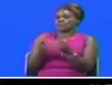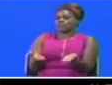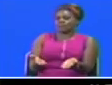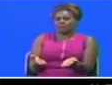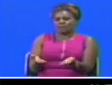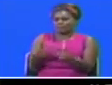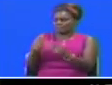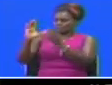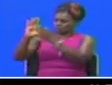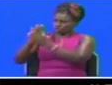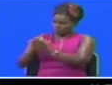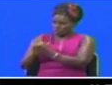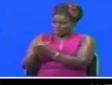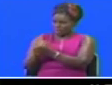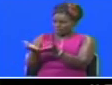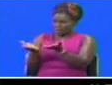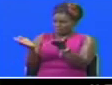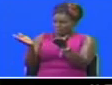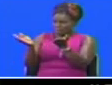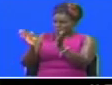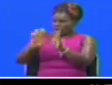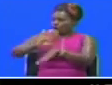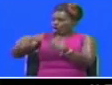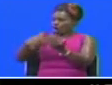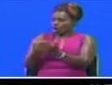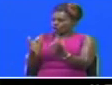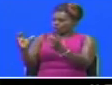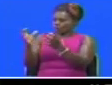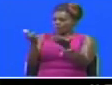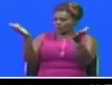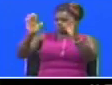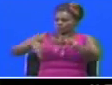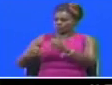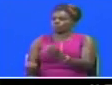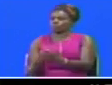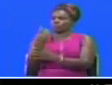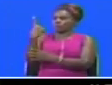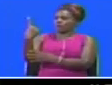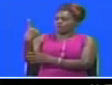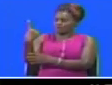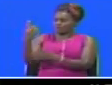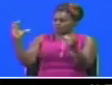But Jubilee having collapsed, all parties having amalgamated into one outfit, and then